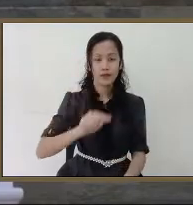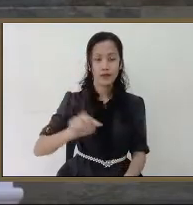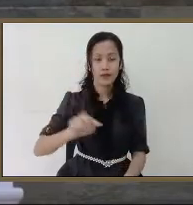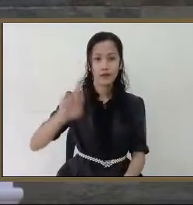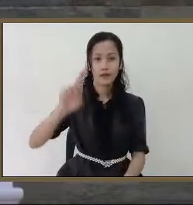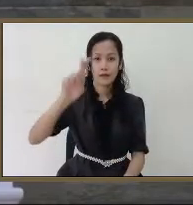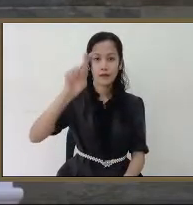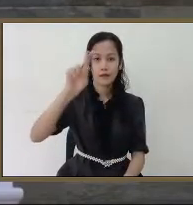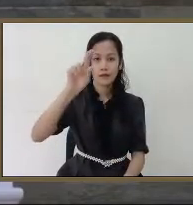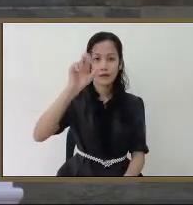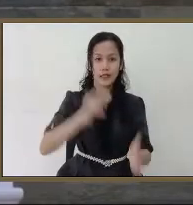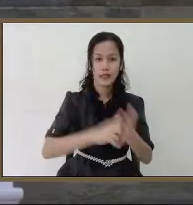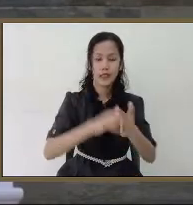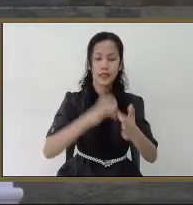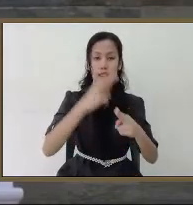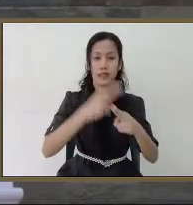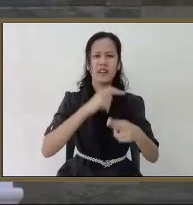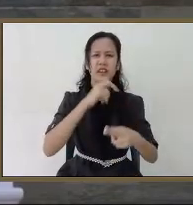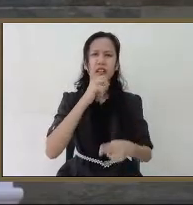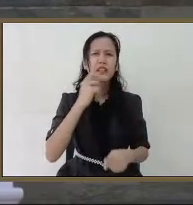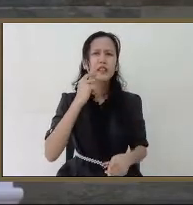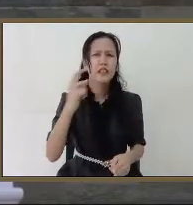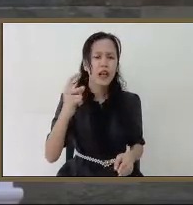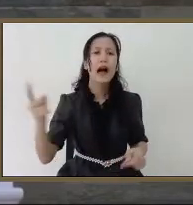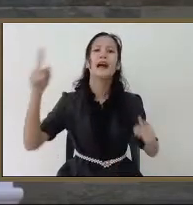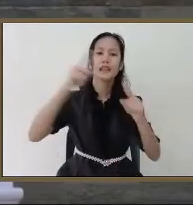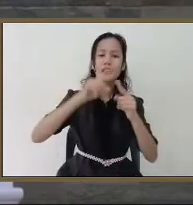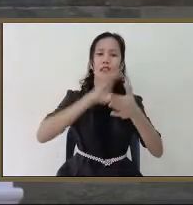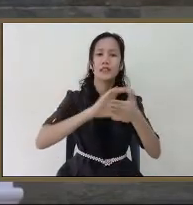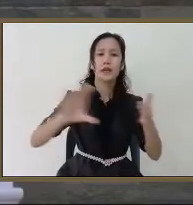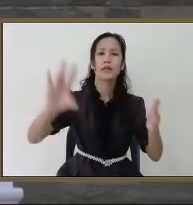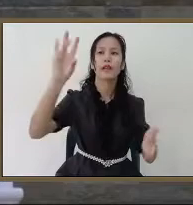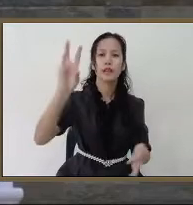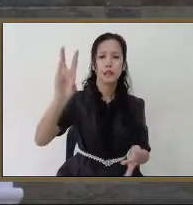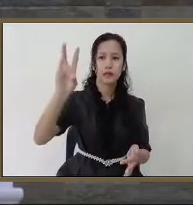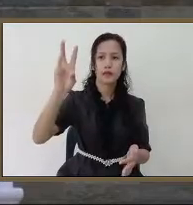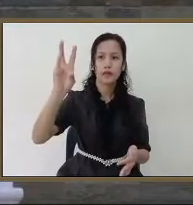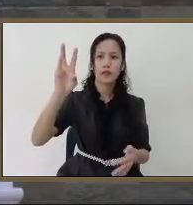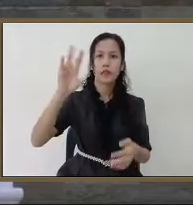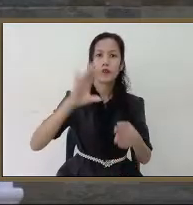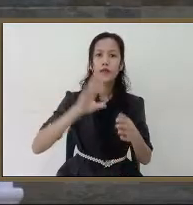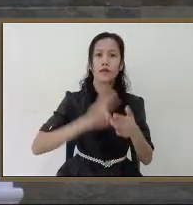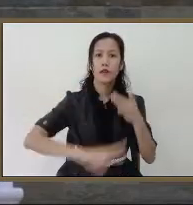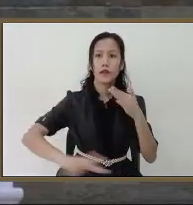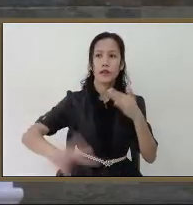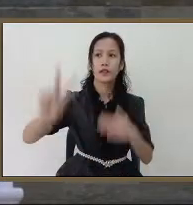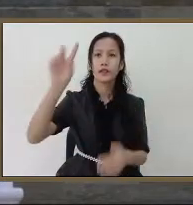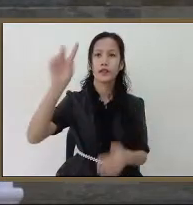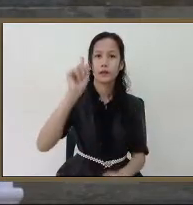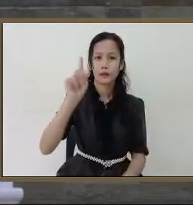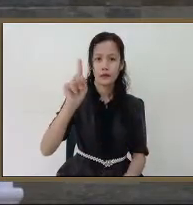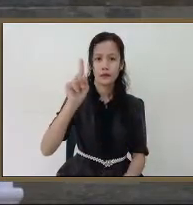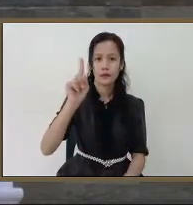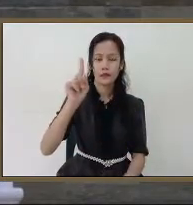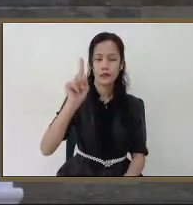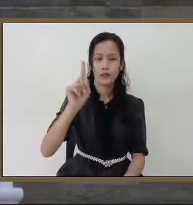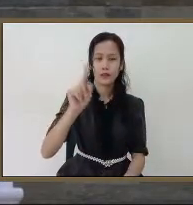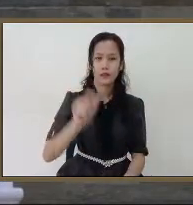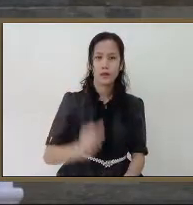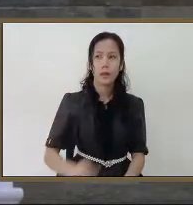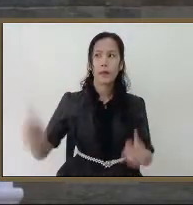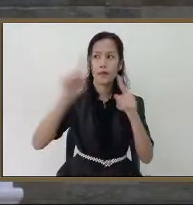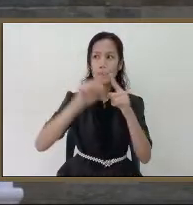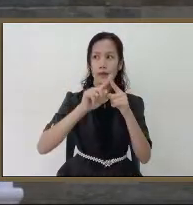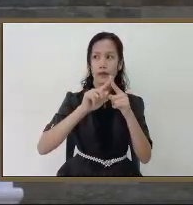Ezra is not mentioned until chapter 7 verse number 1. Alright? Until chapter 7